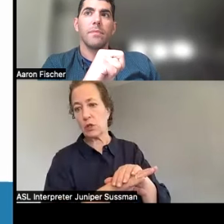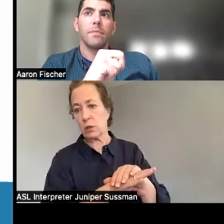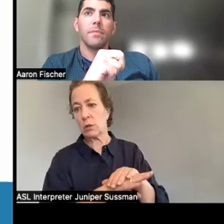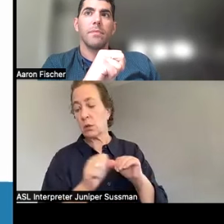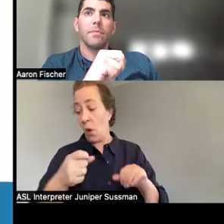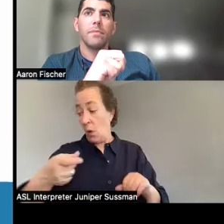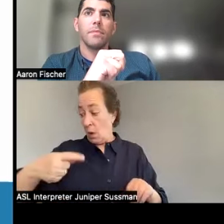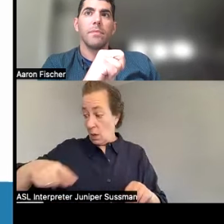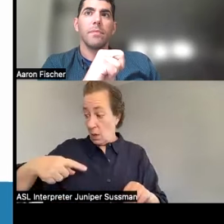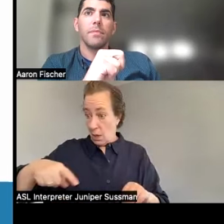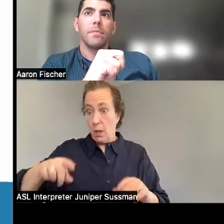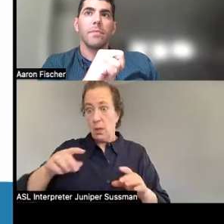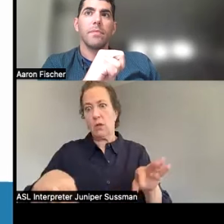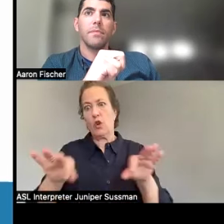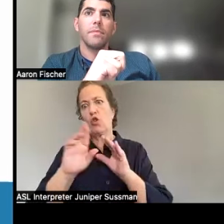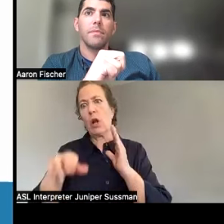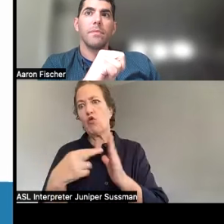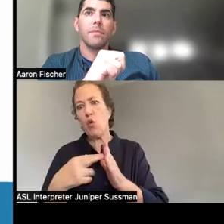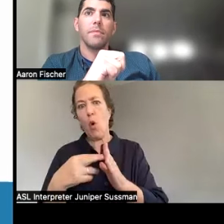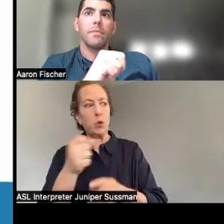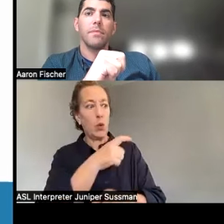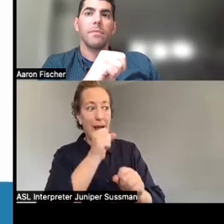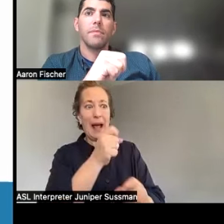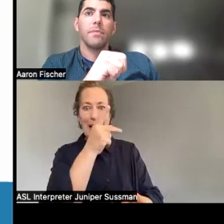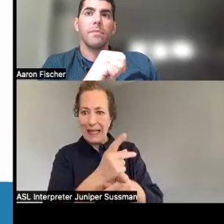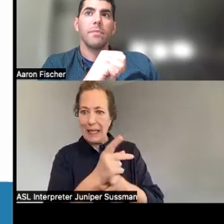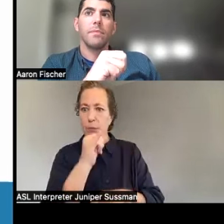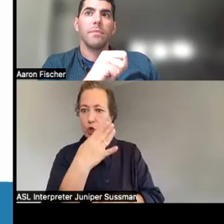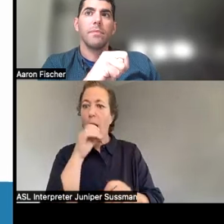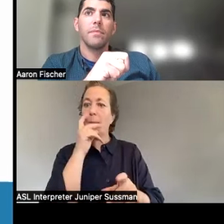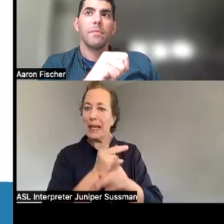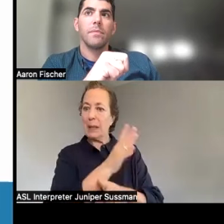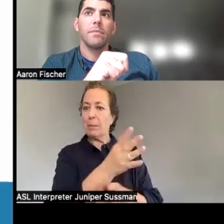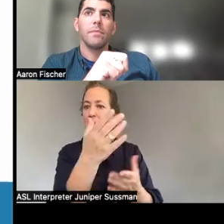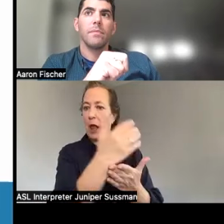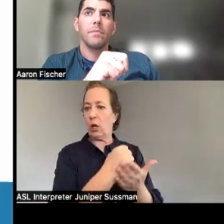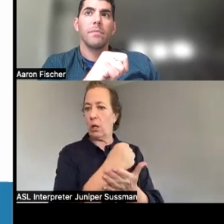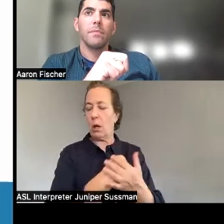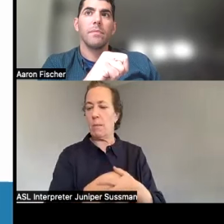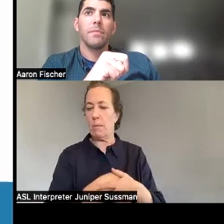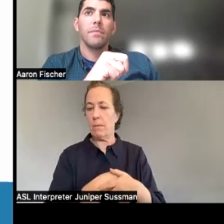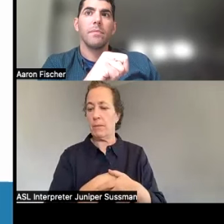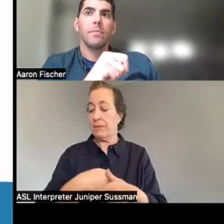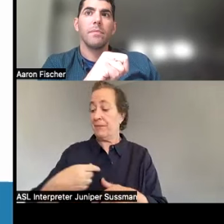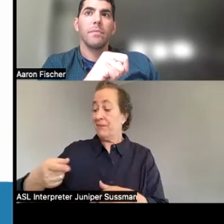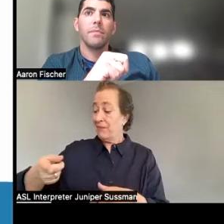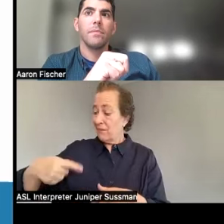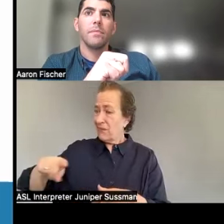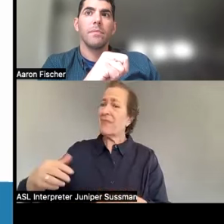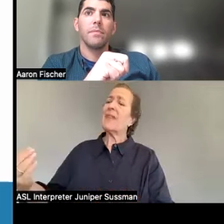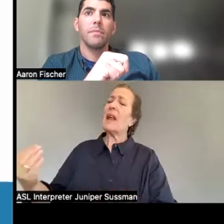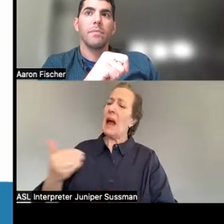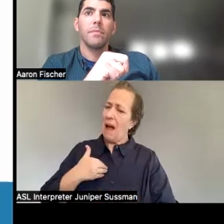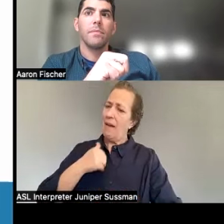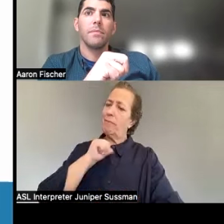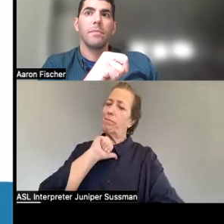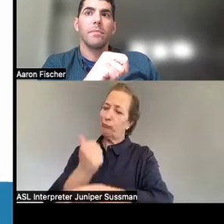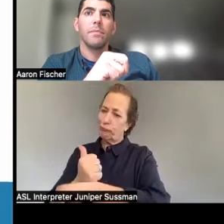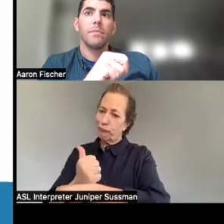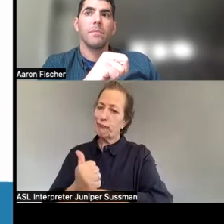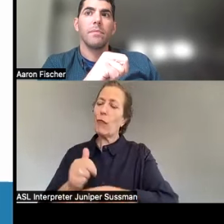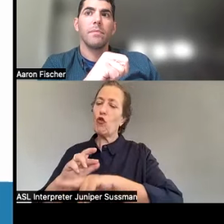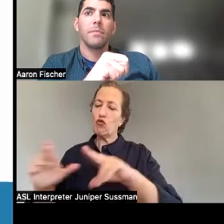patients with disabilities keep their jobs and their income. Health center staff are empowered and should be ready to support